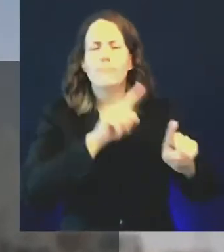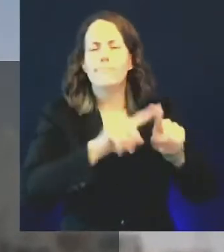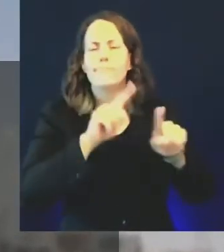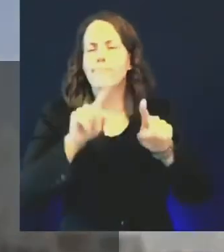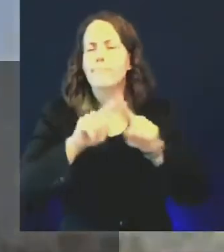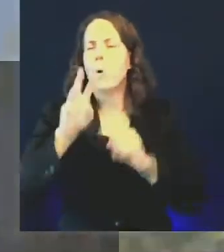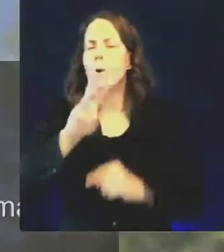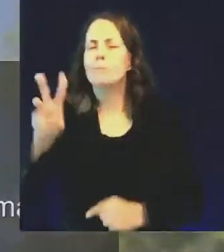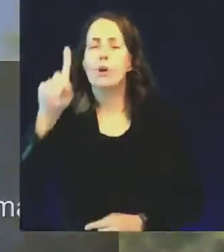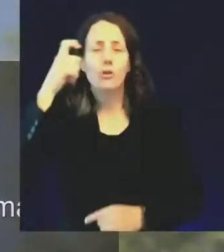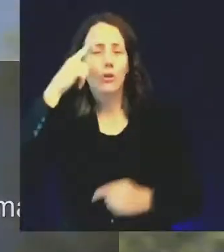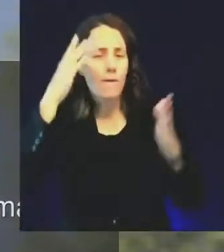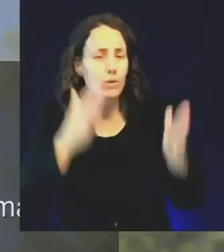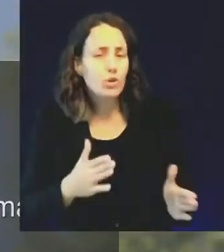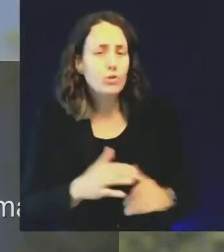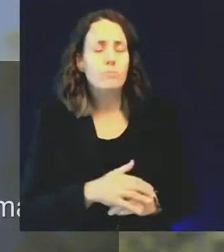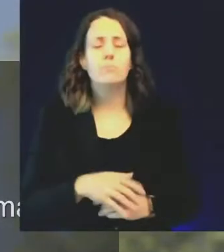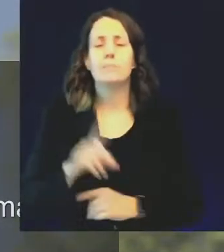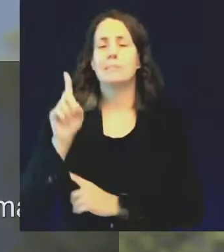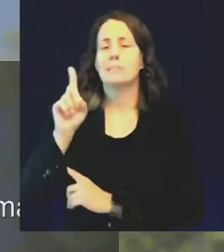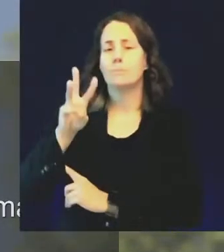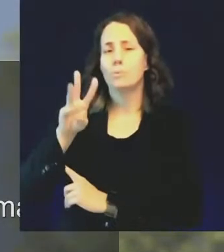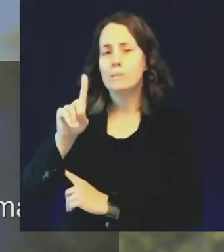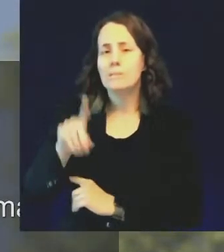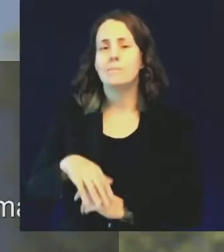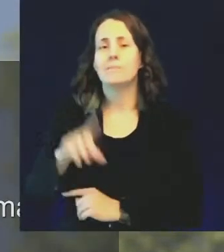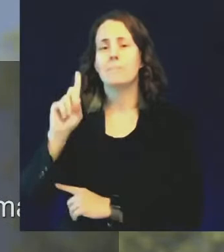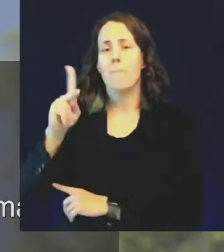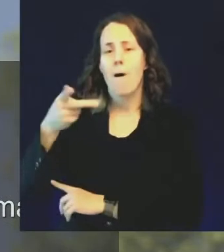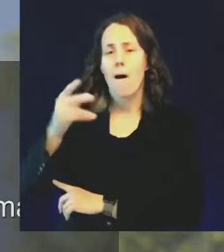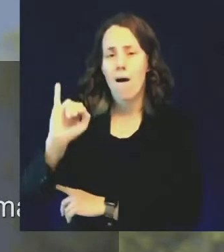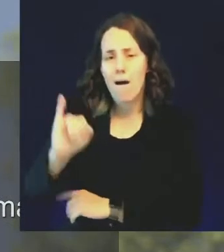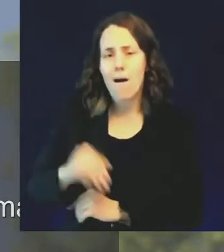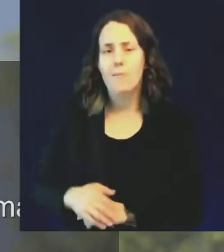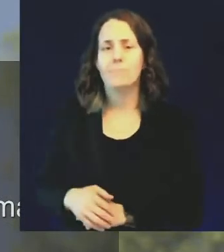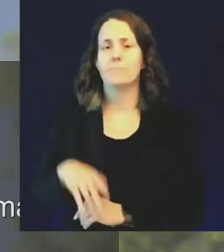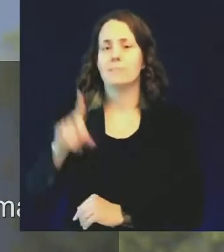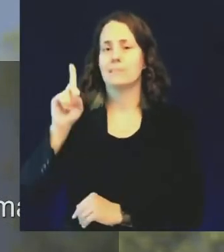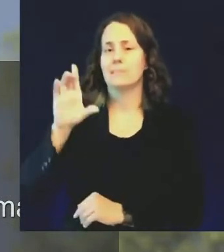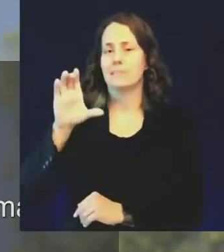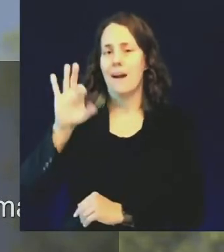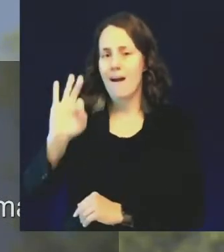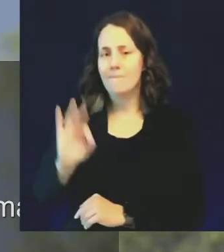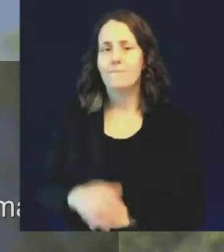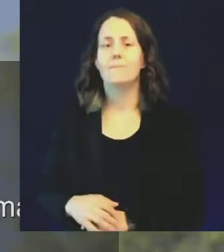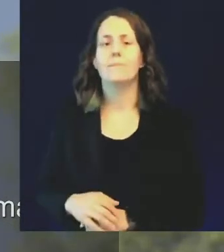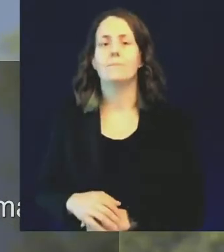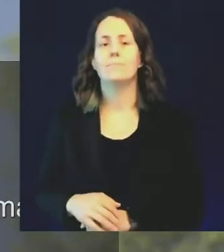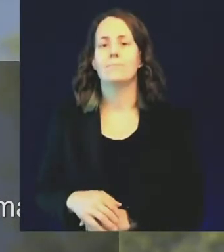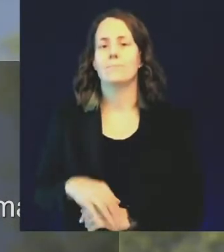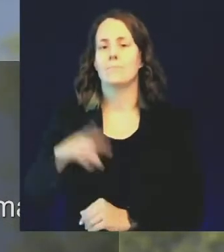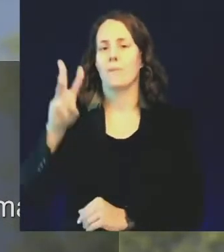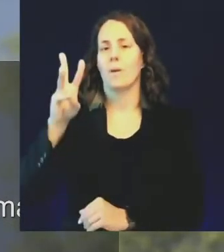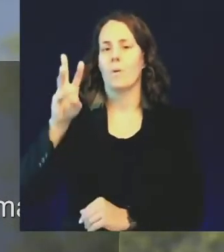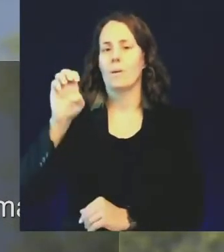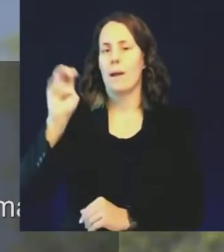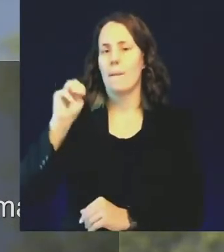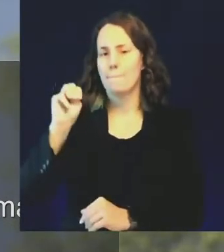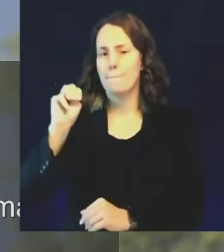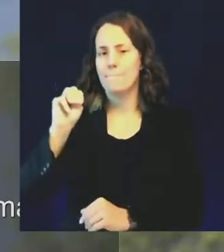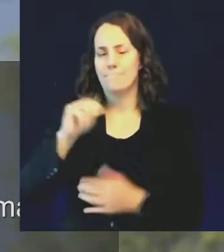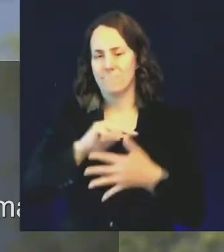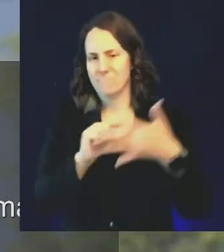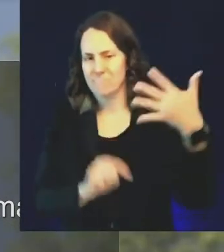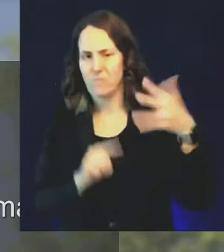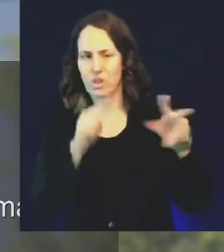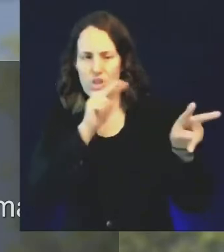Workforce Development, the Department of Public Instruction, the Department of Children and Families, and Wisconsin Emergency Management. Be safe